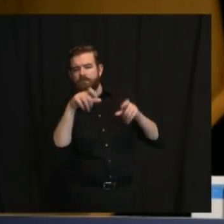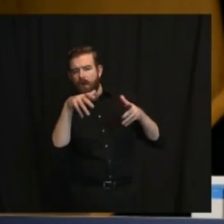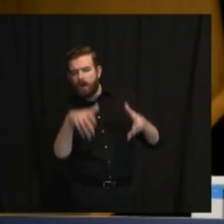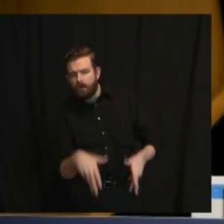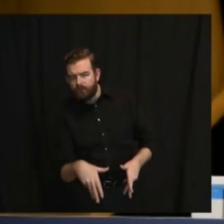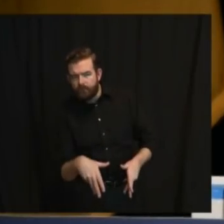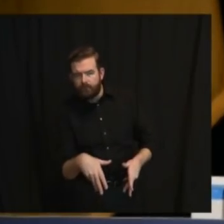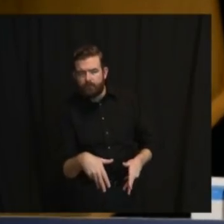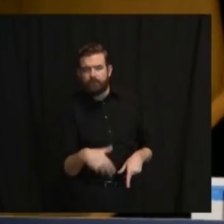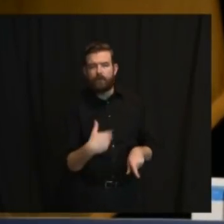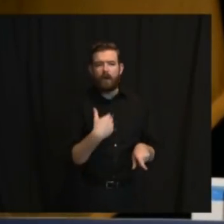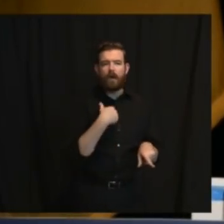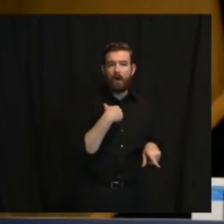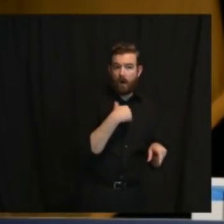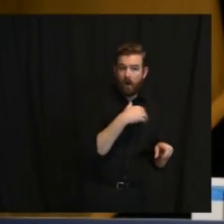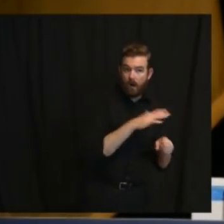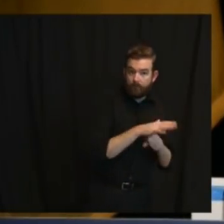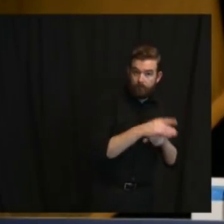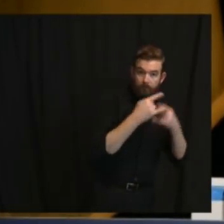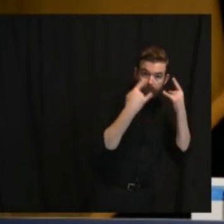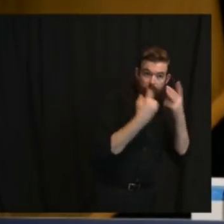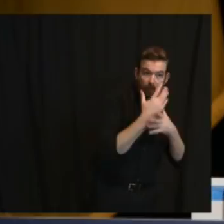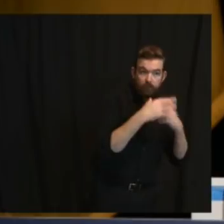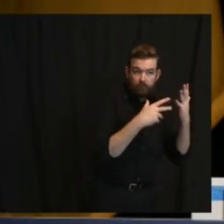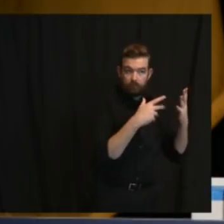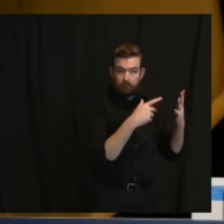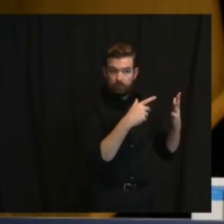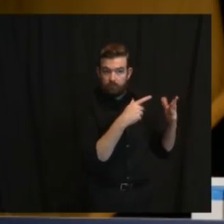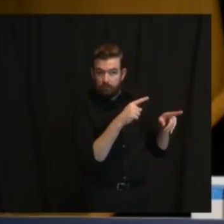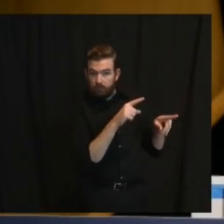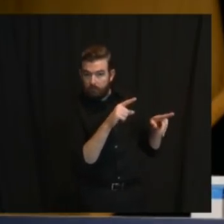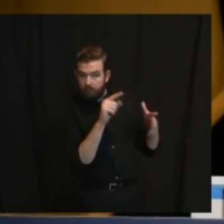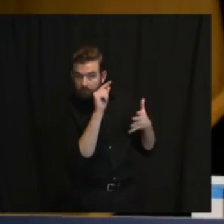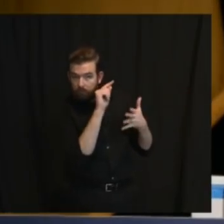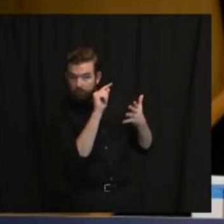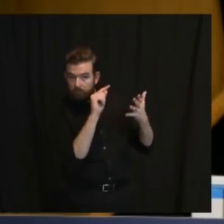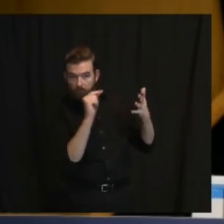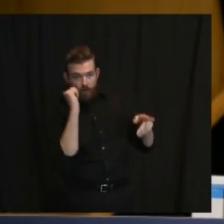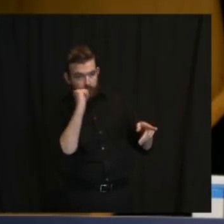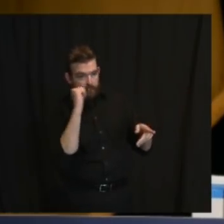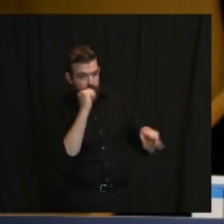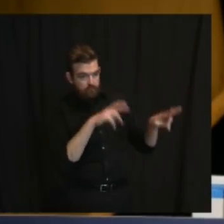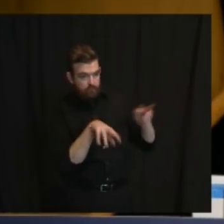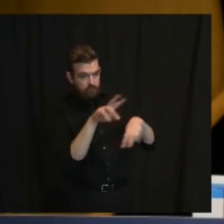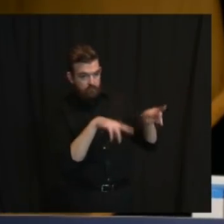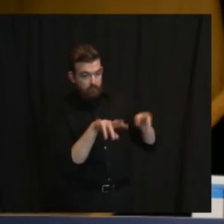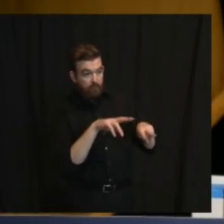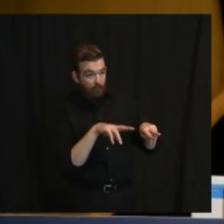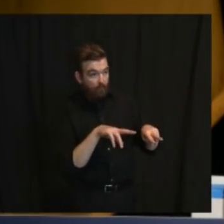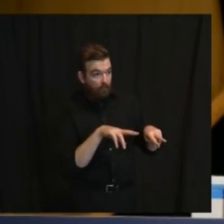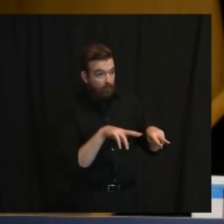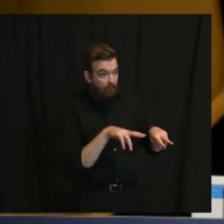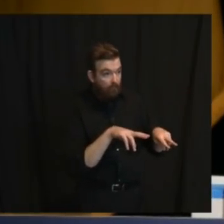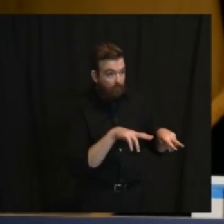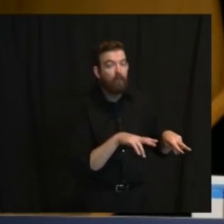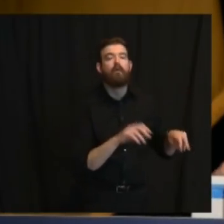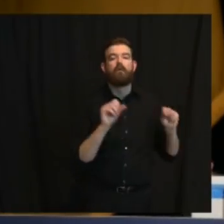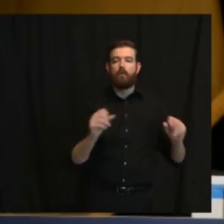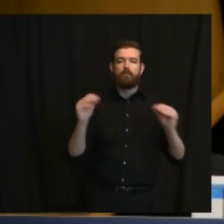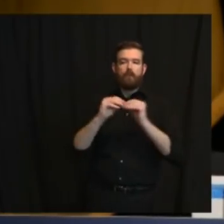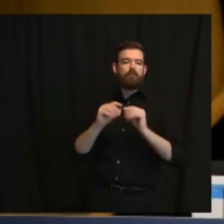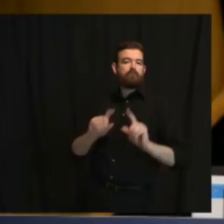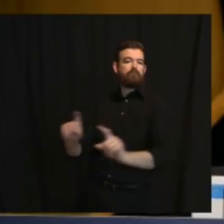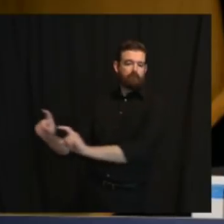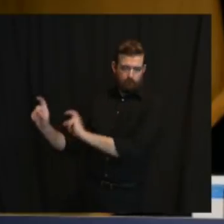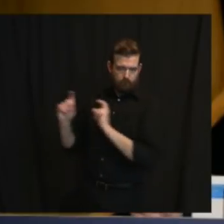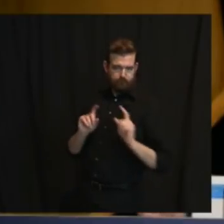of PPE. So you put that all together, we feel we can expand testing, and every day we will be looking at